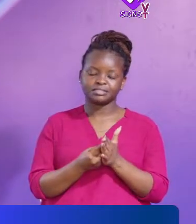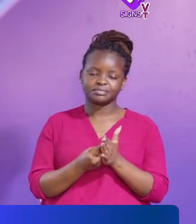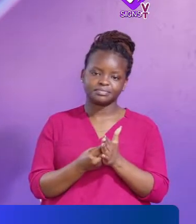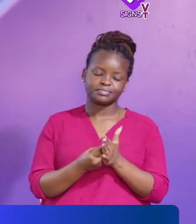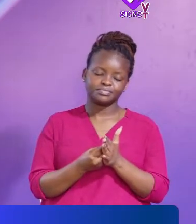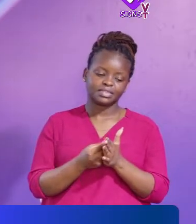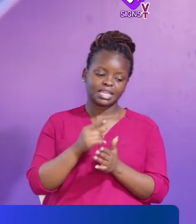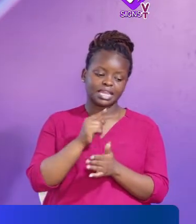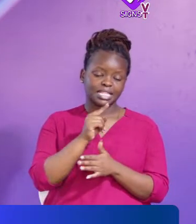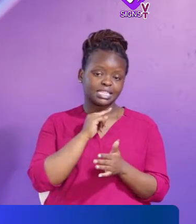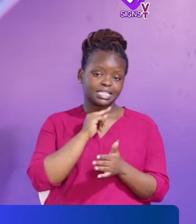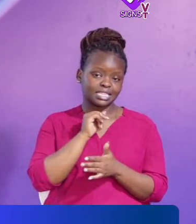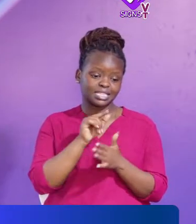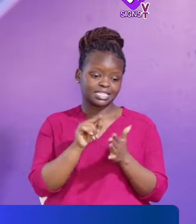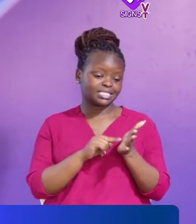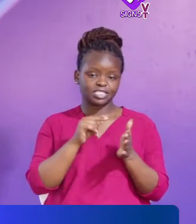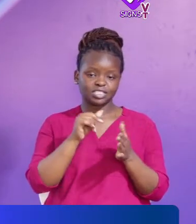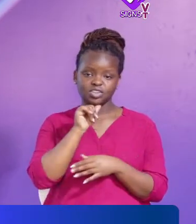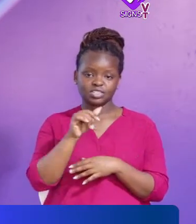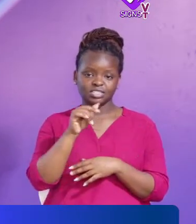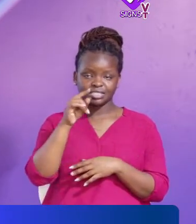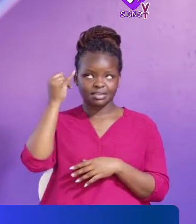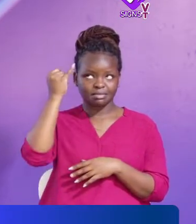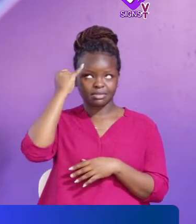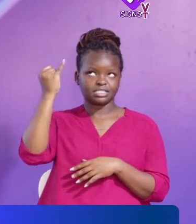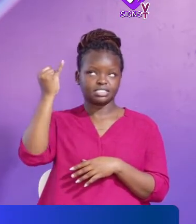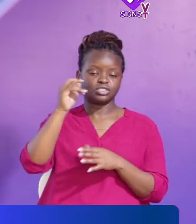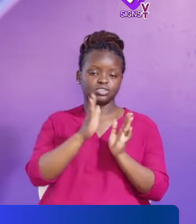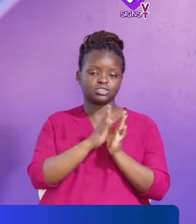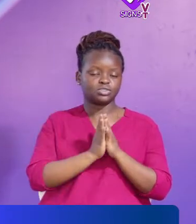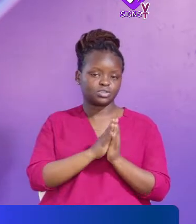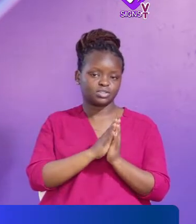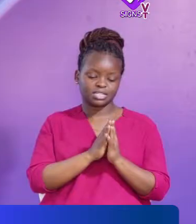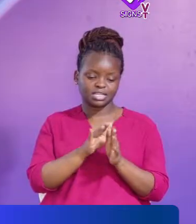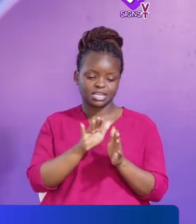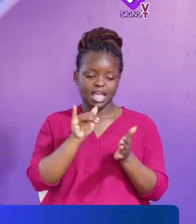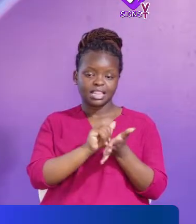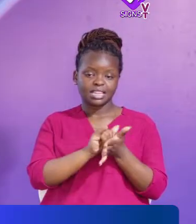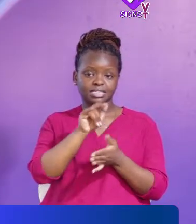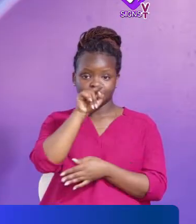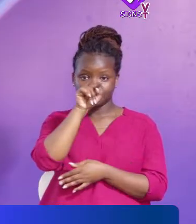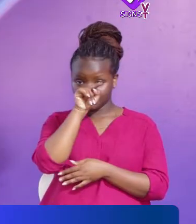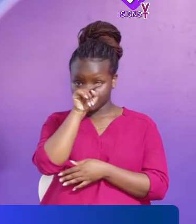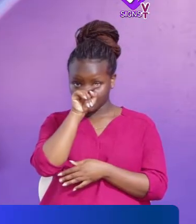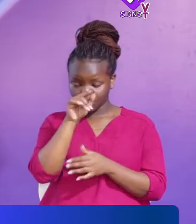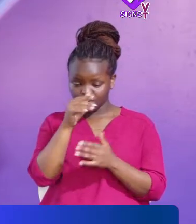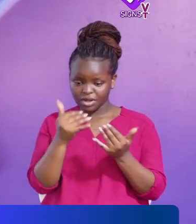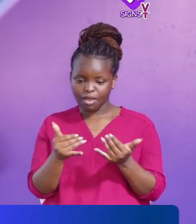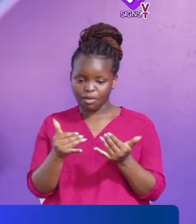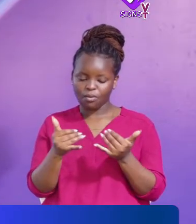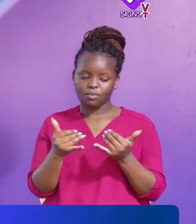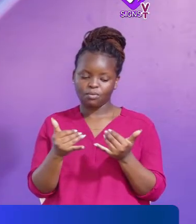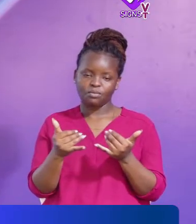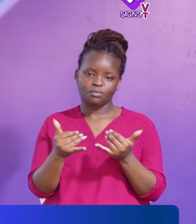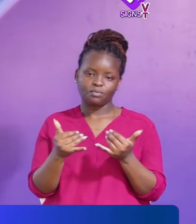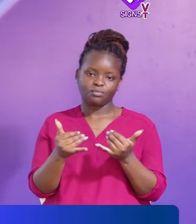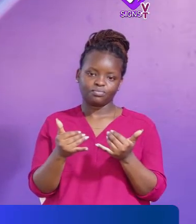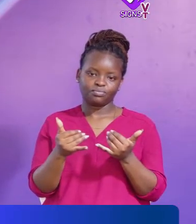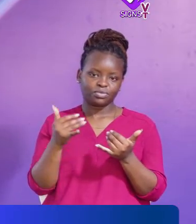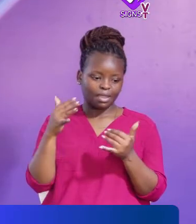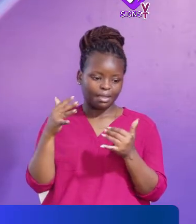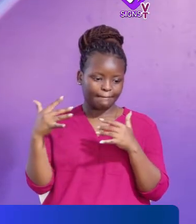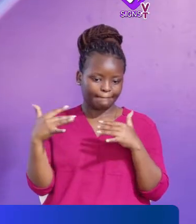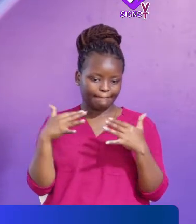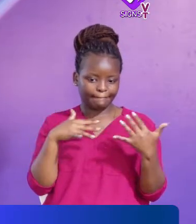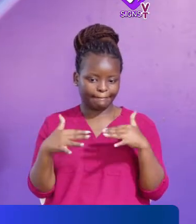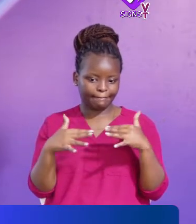not a theoretical story. This is a true story. That Muzungu is now in squalors because he took money from